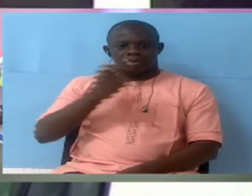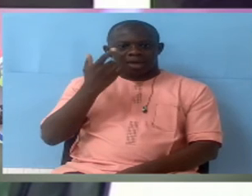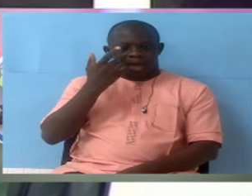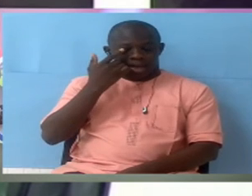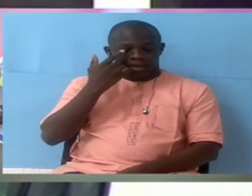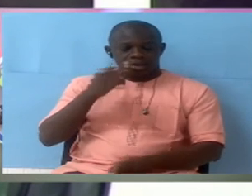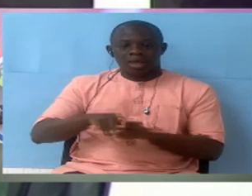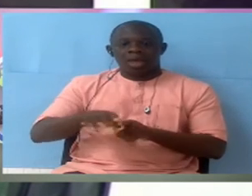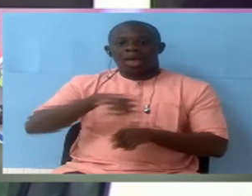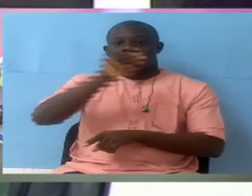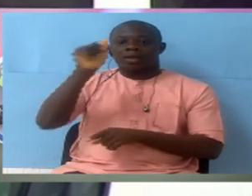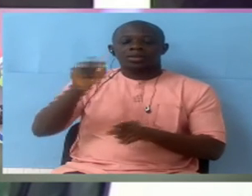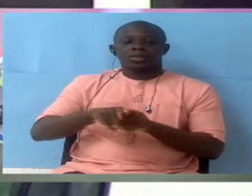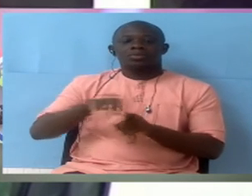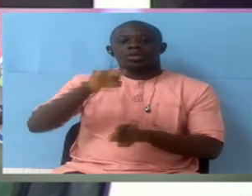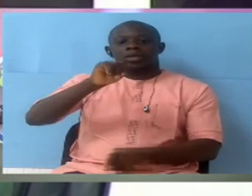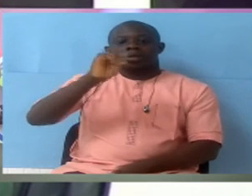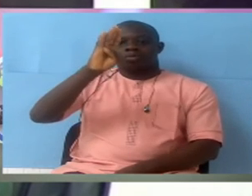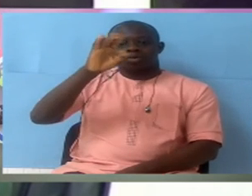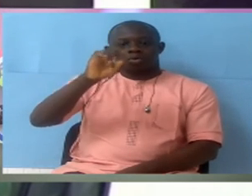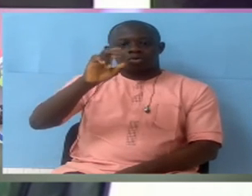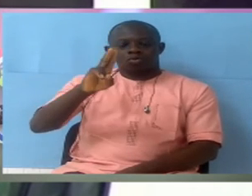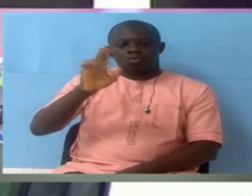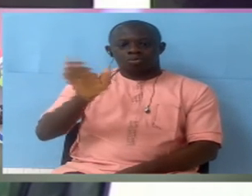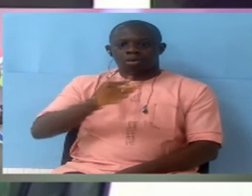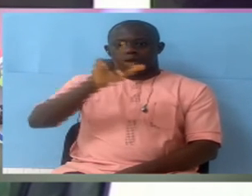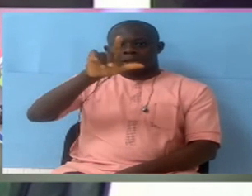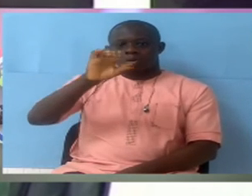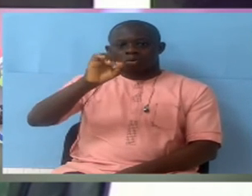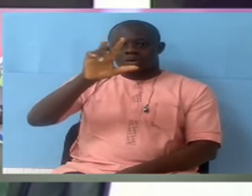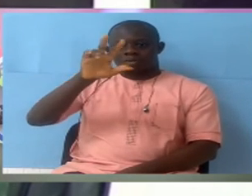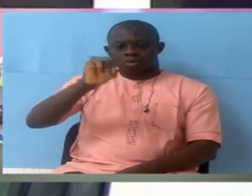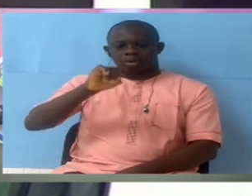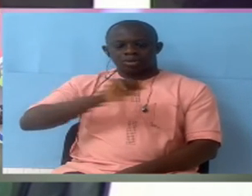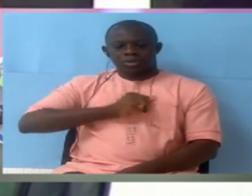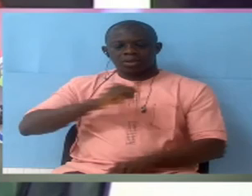Ibu Lo also his leg. Ibu Lo mom tankam bi.